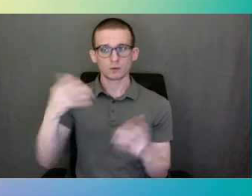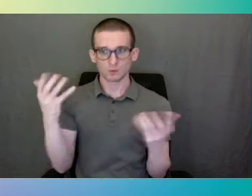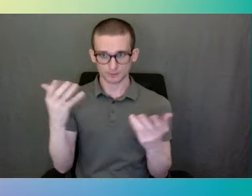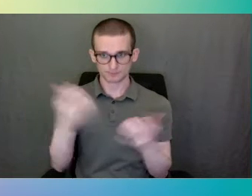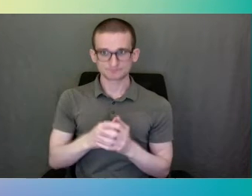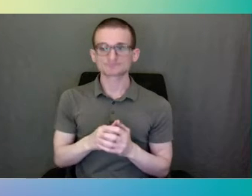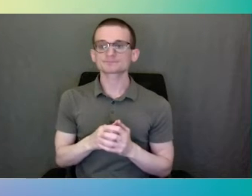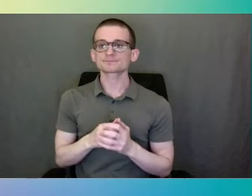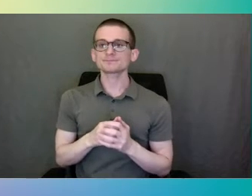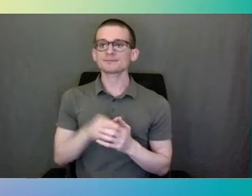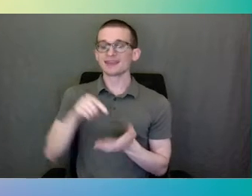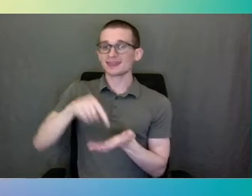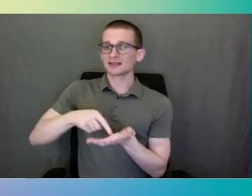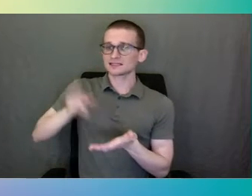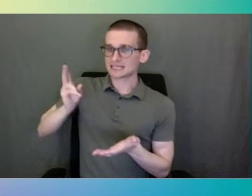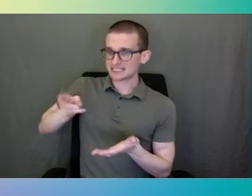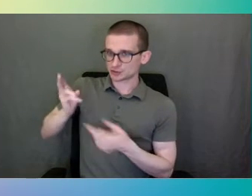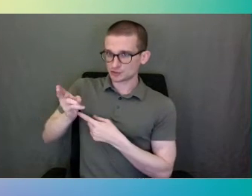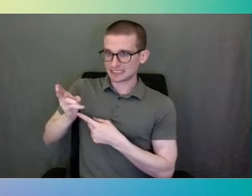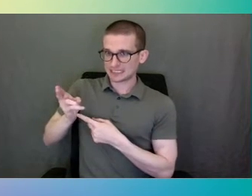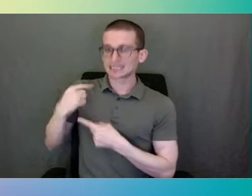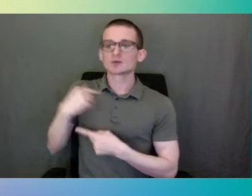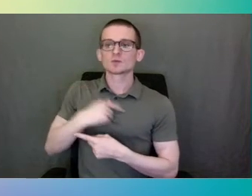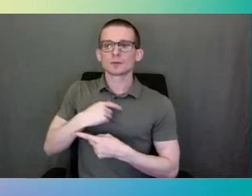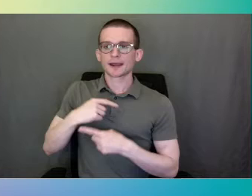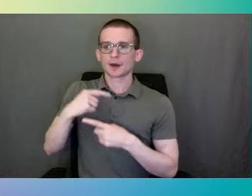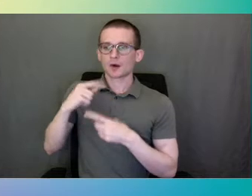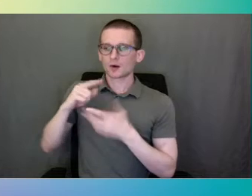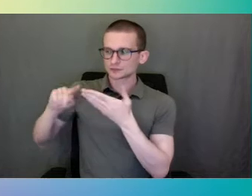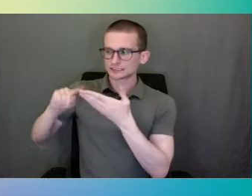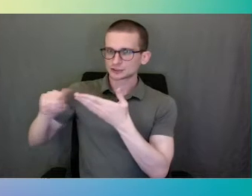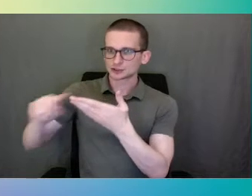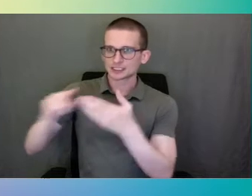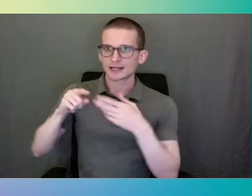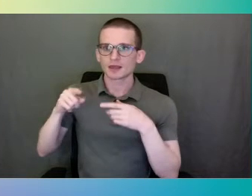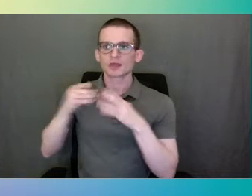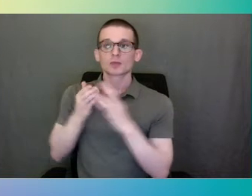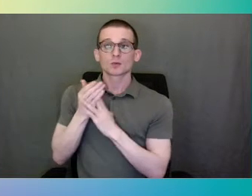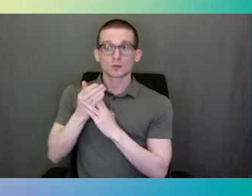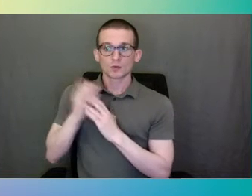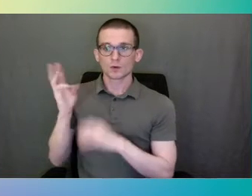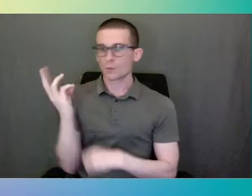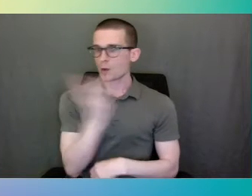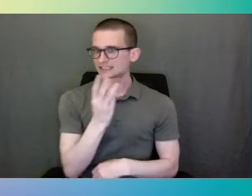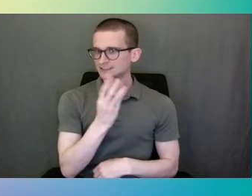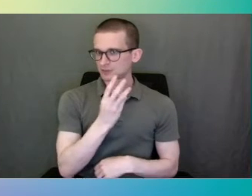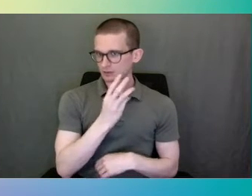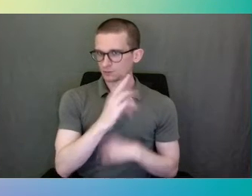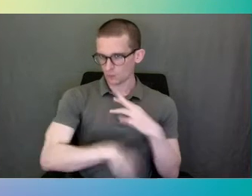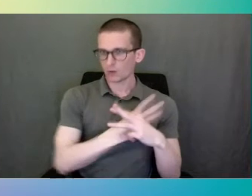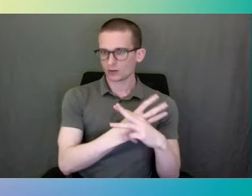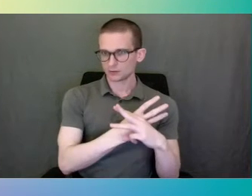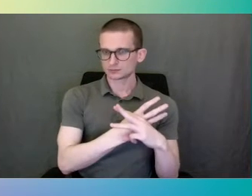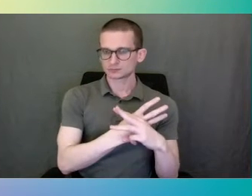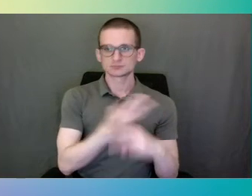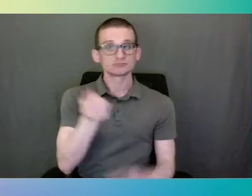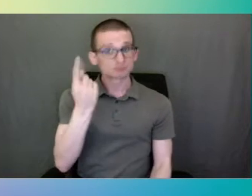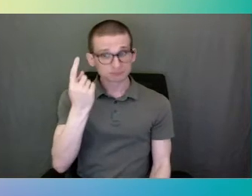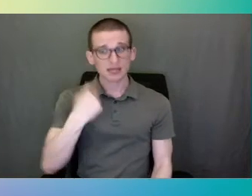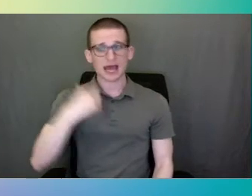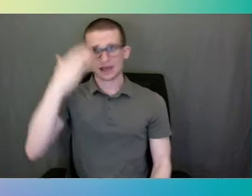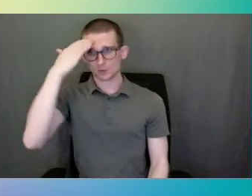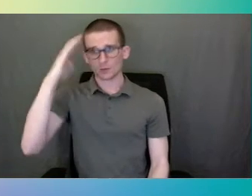this historical work through the Western world. And I'm very well aware that same-sex relationships